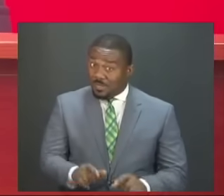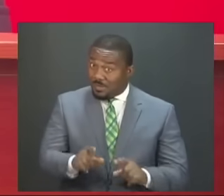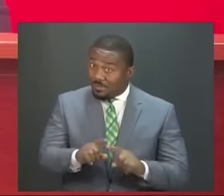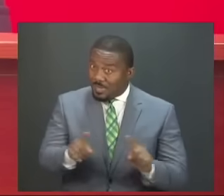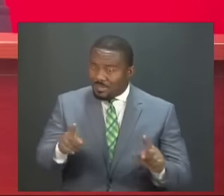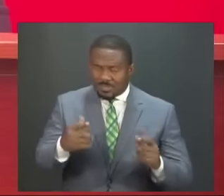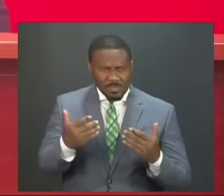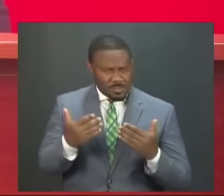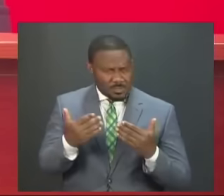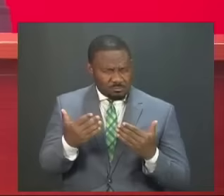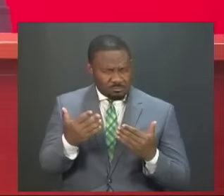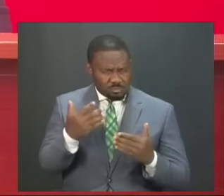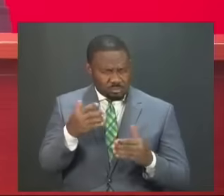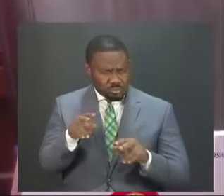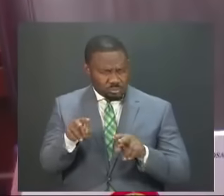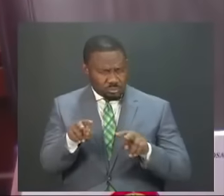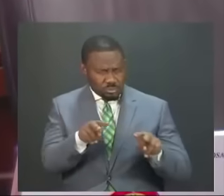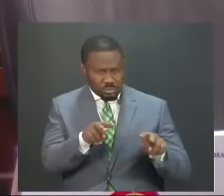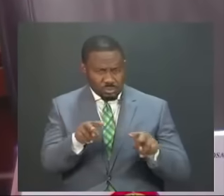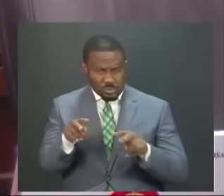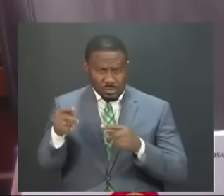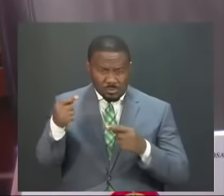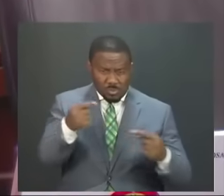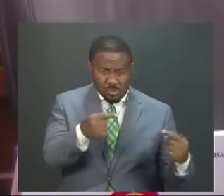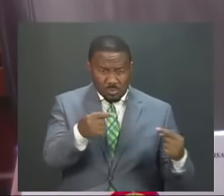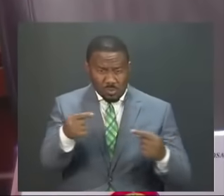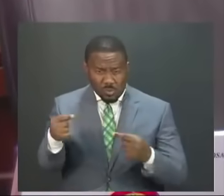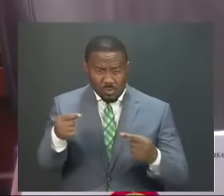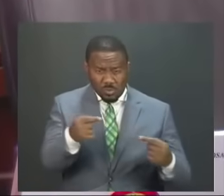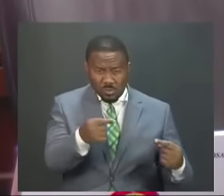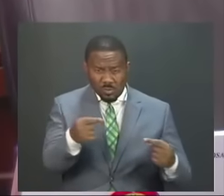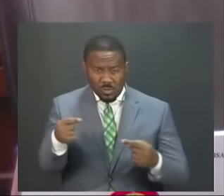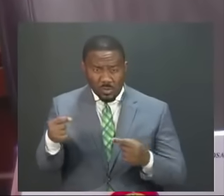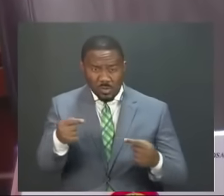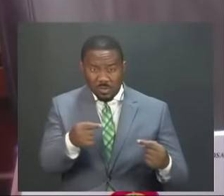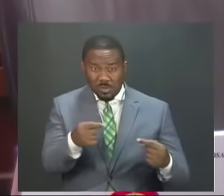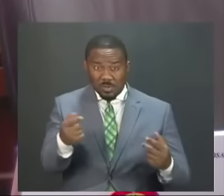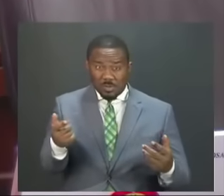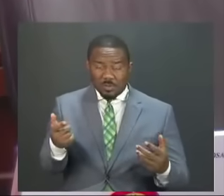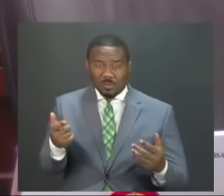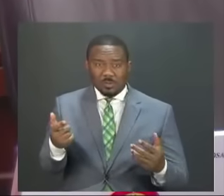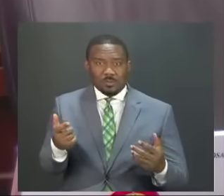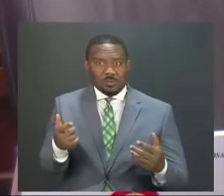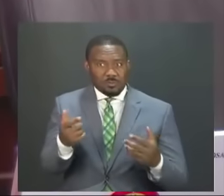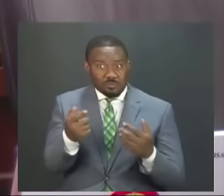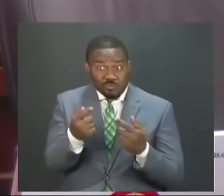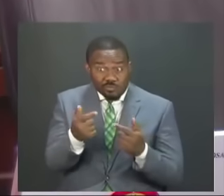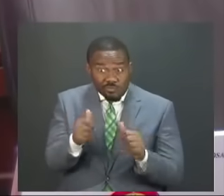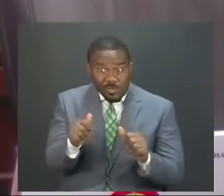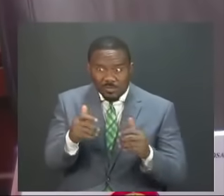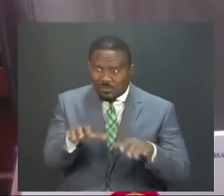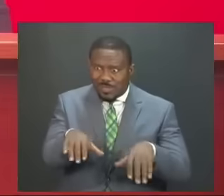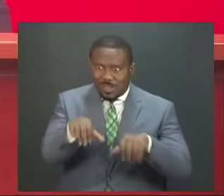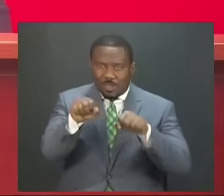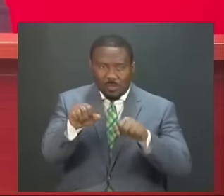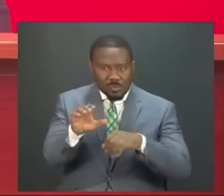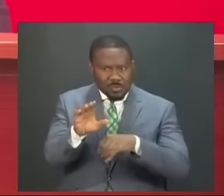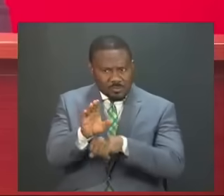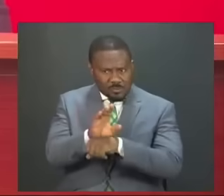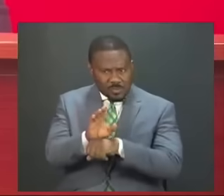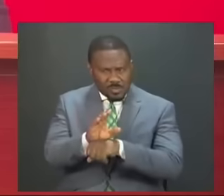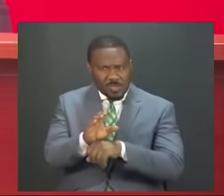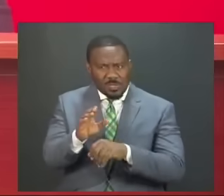gone on in the course of your attempt to adopt the report of the Business